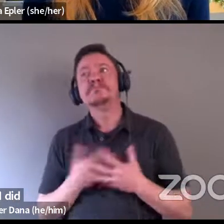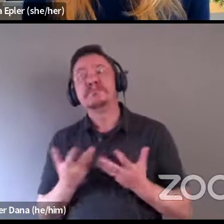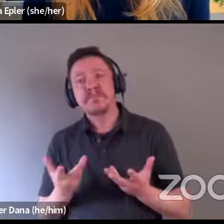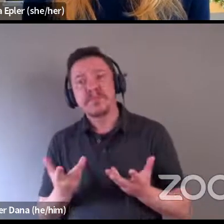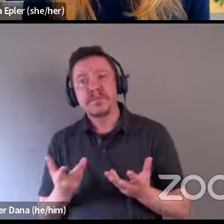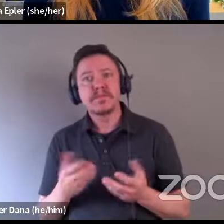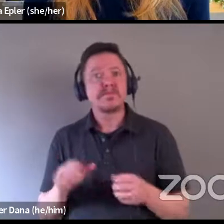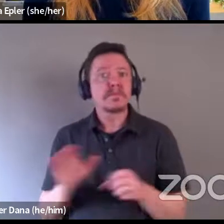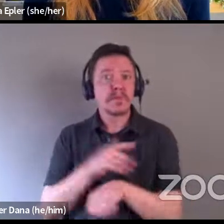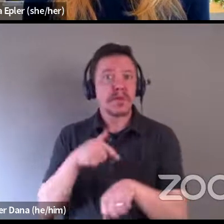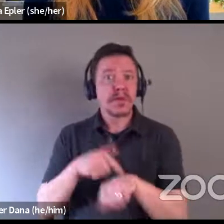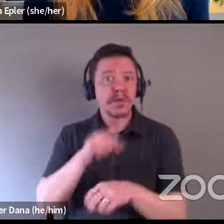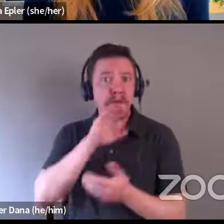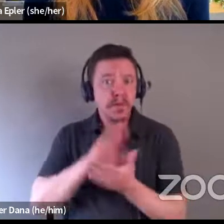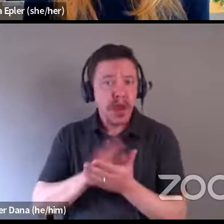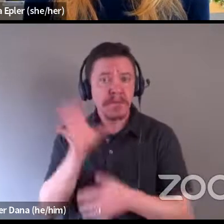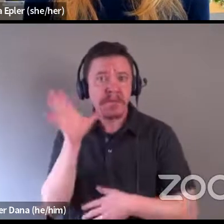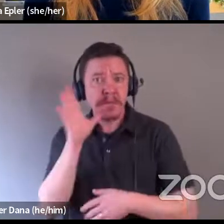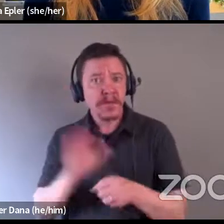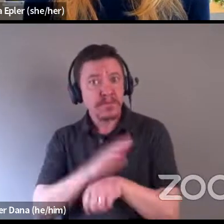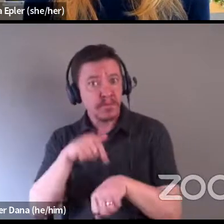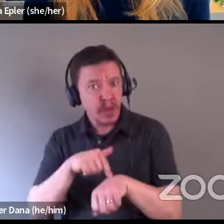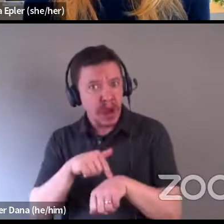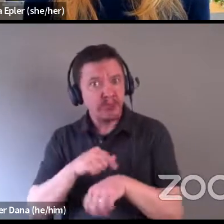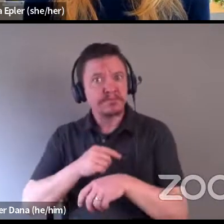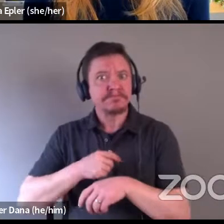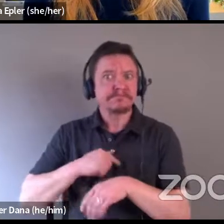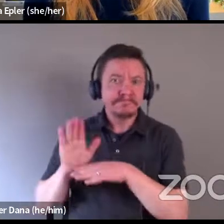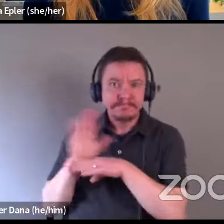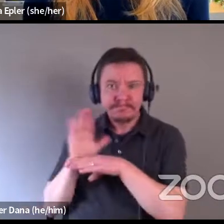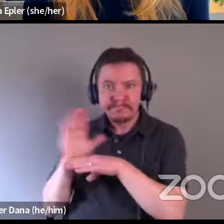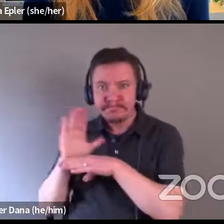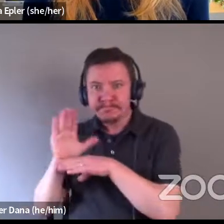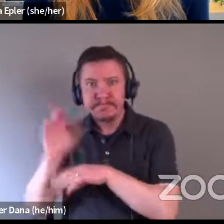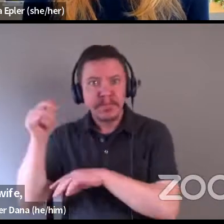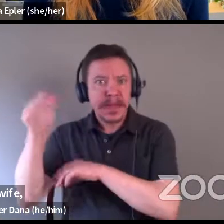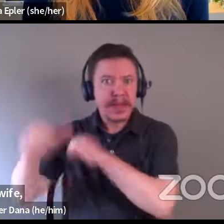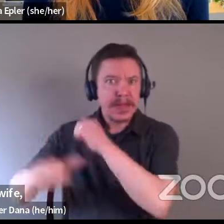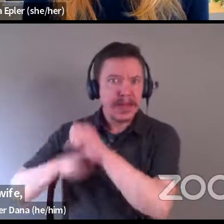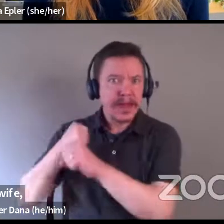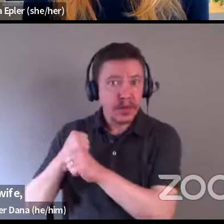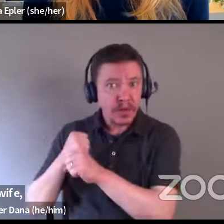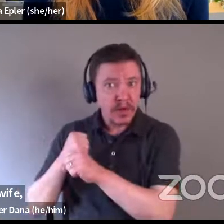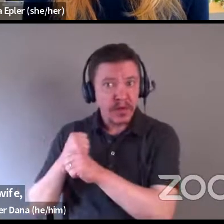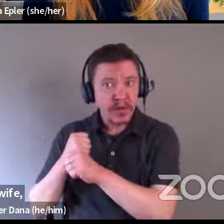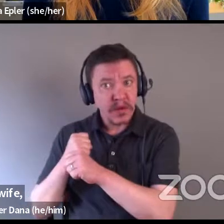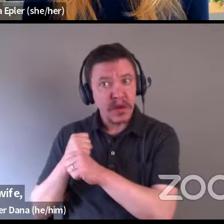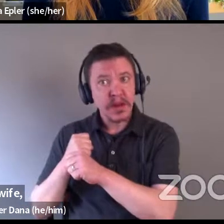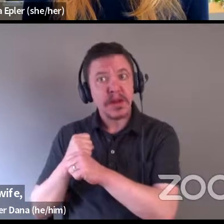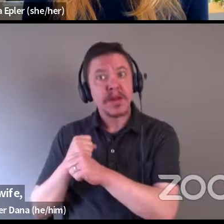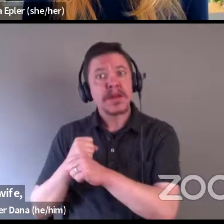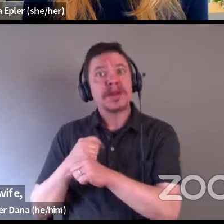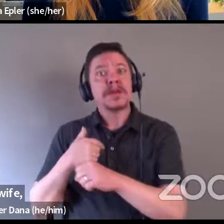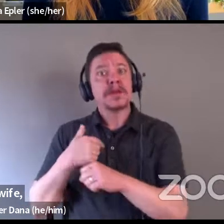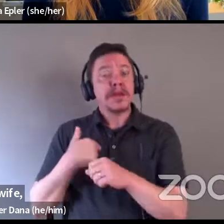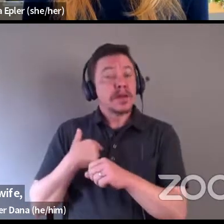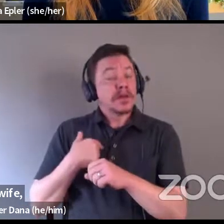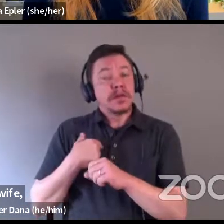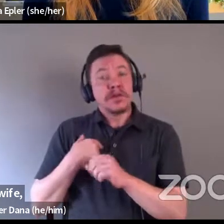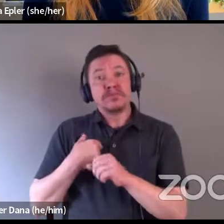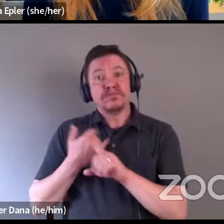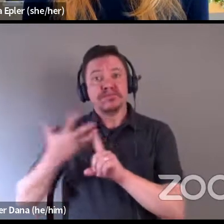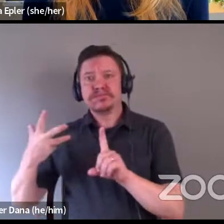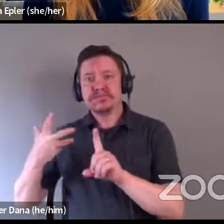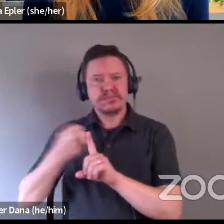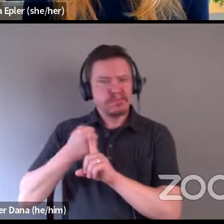full-time wife, full-time mother for 10 years, in which I won't go into it. And I thought